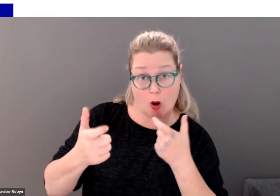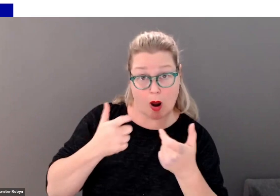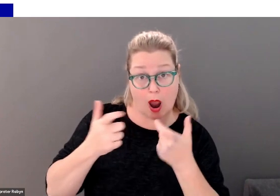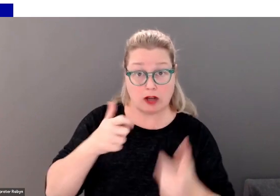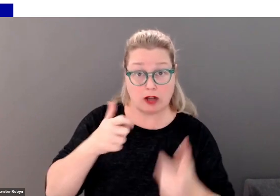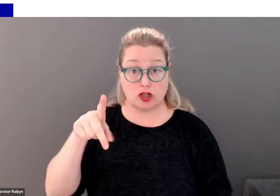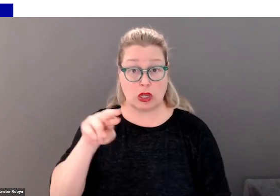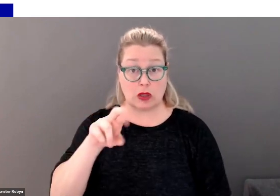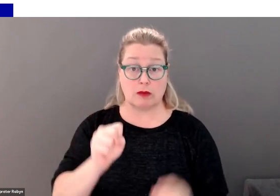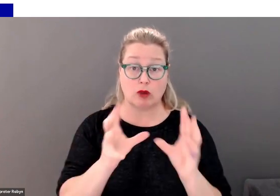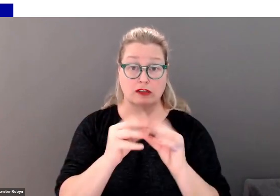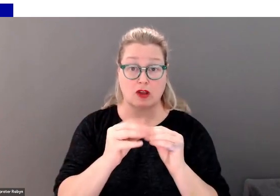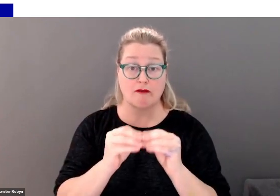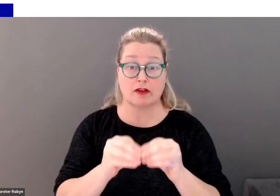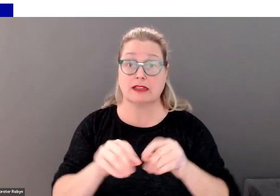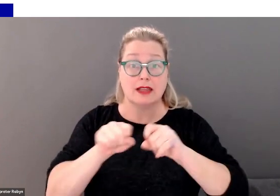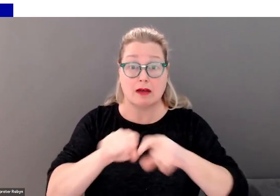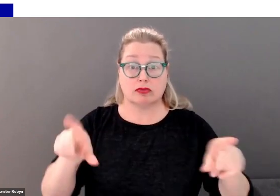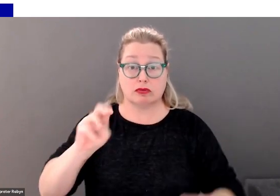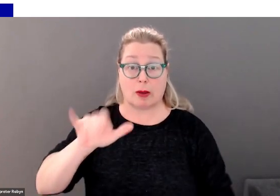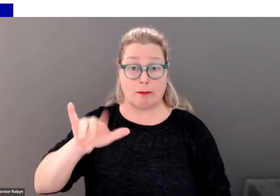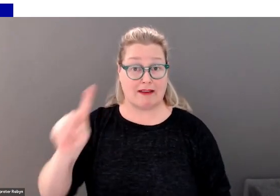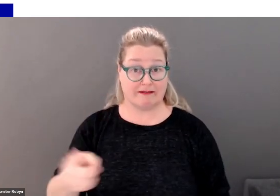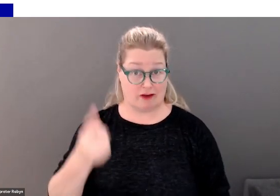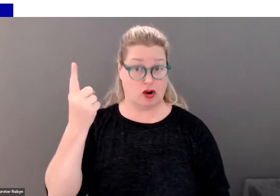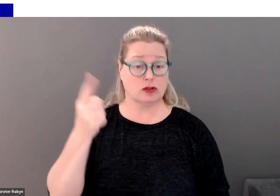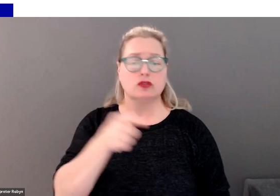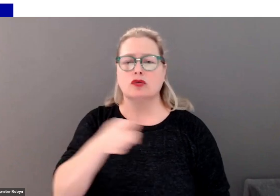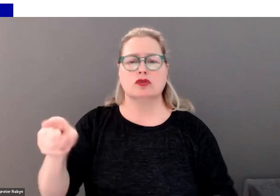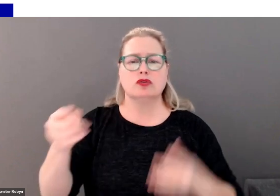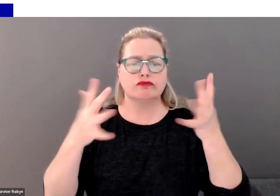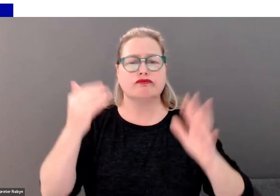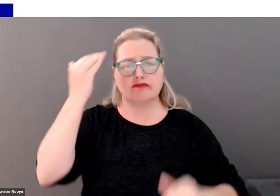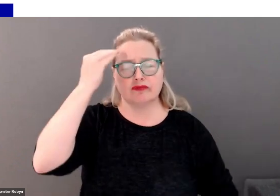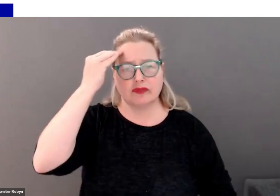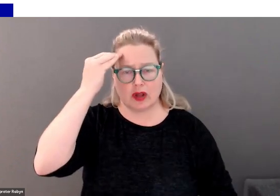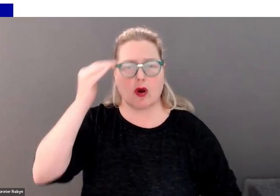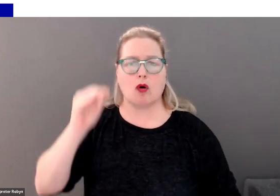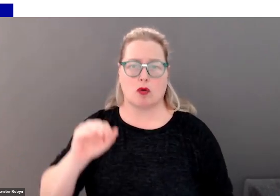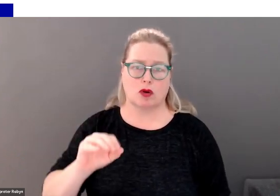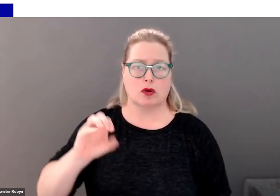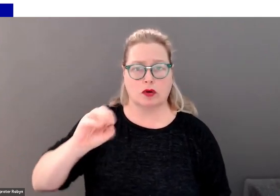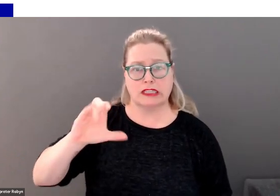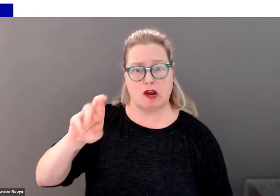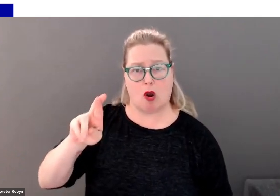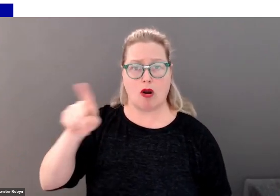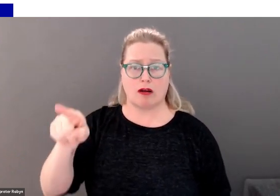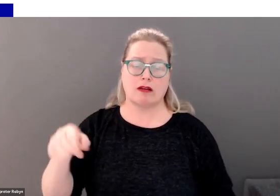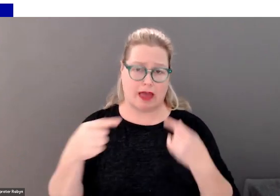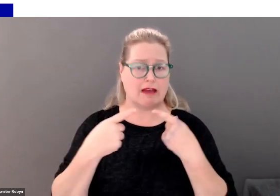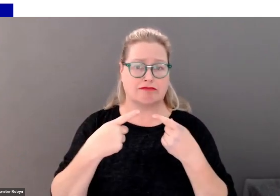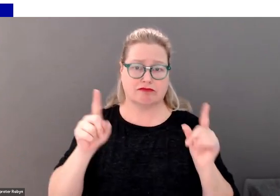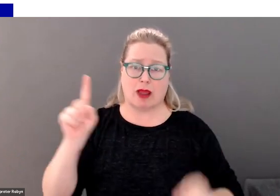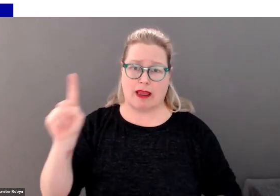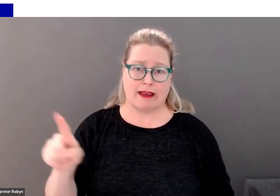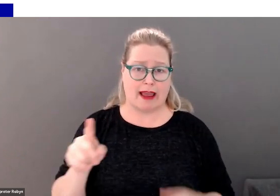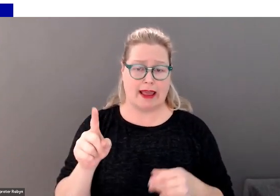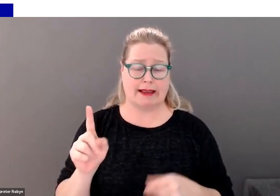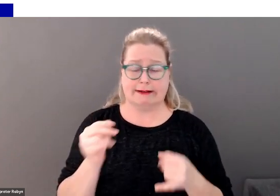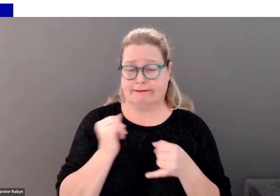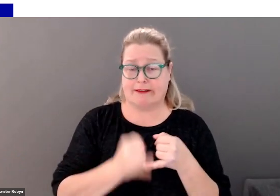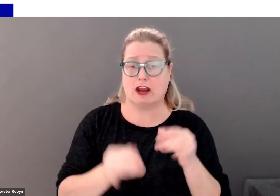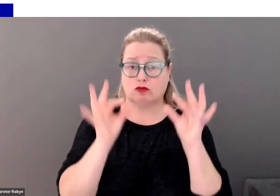1st or had seen the press release, you know that the HHS Office for Civil Rights issued a final rule on May 1st. The